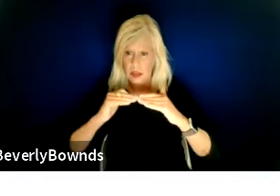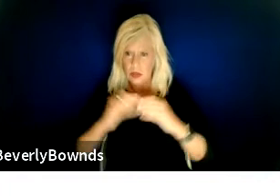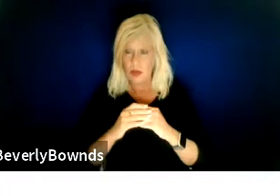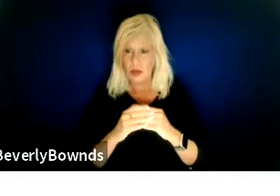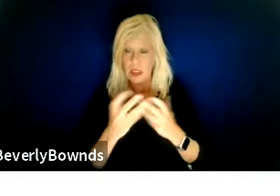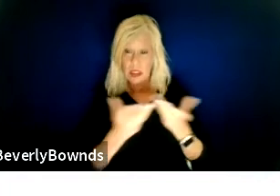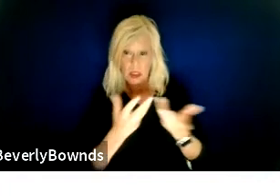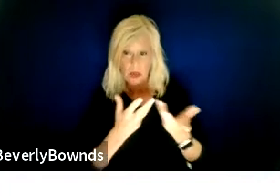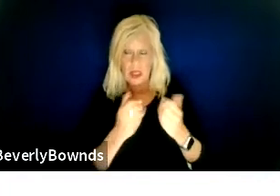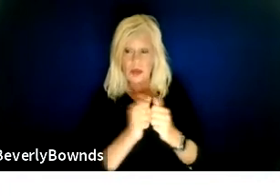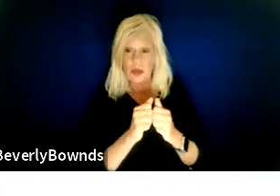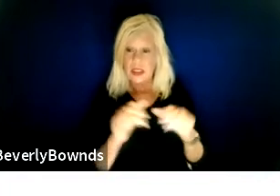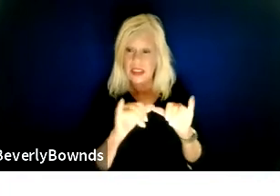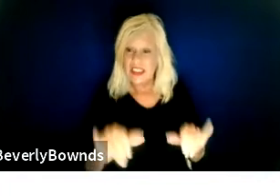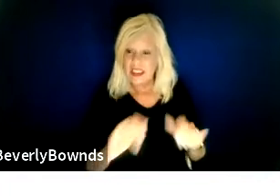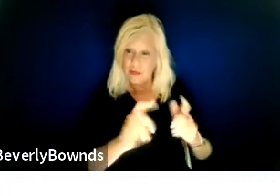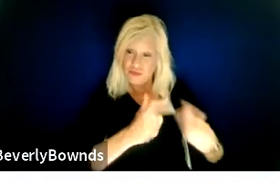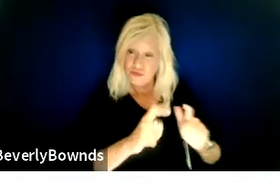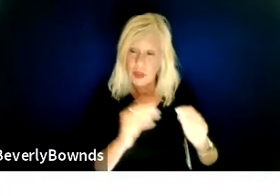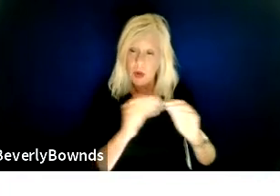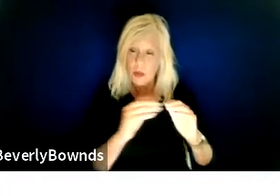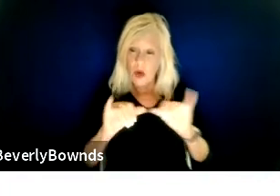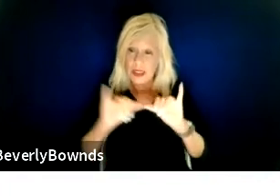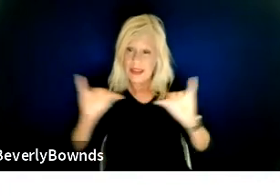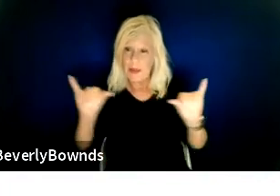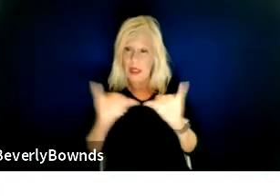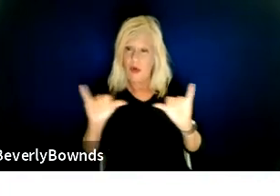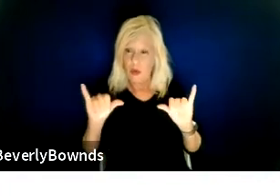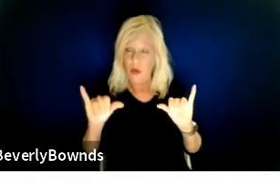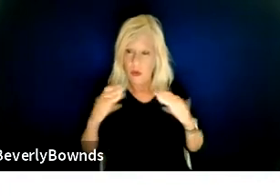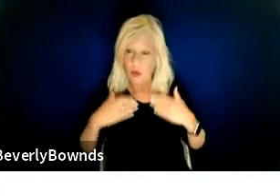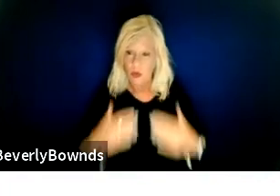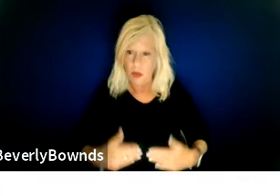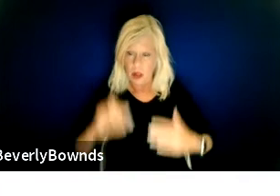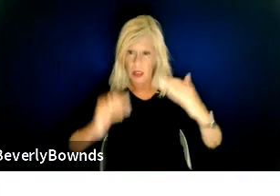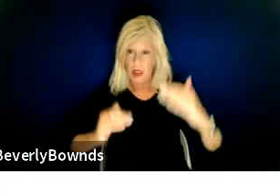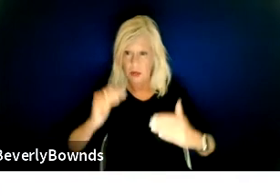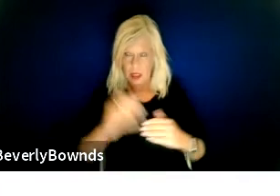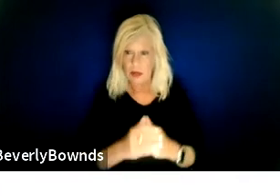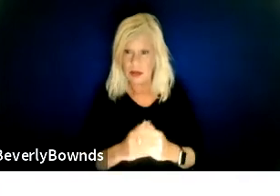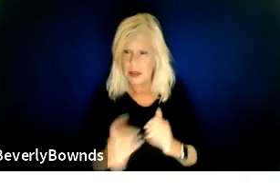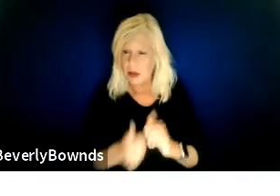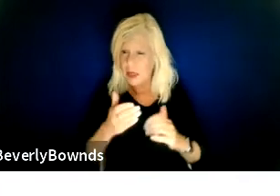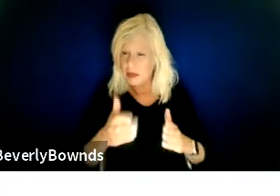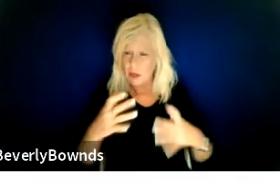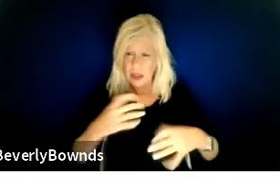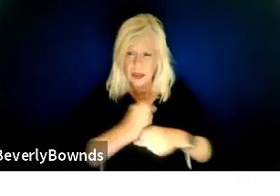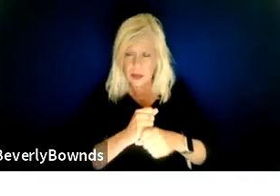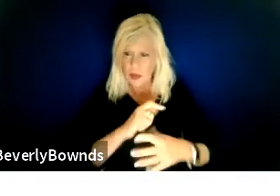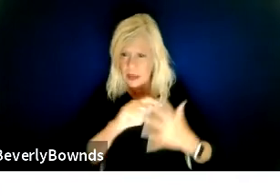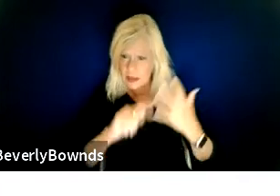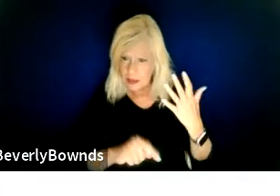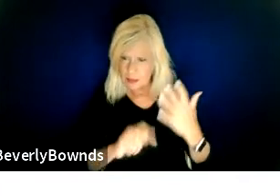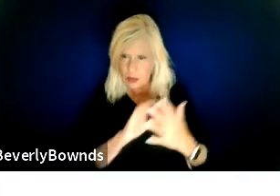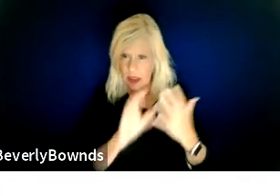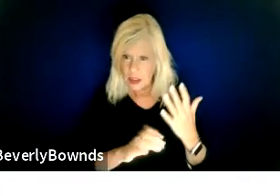system with more symmetrical balance and cadence. And so the best way for me to summarize this criteria is to play